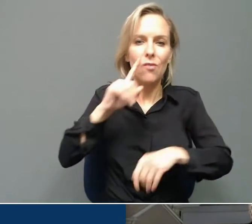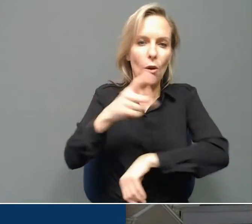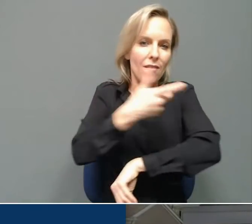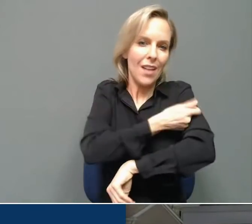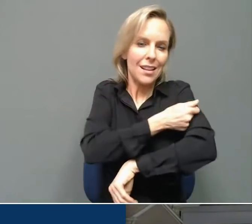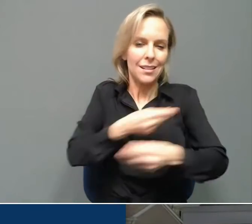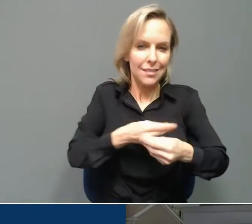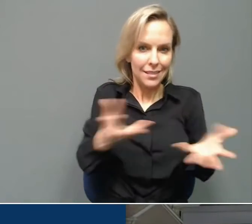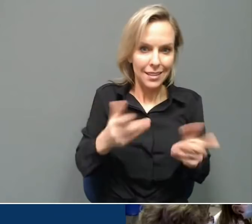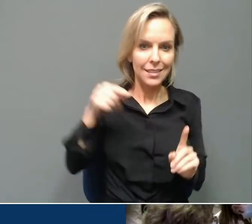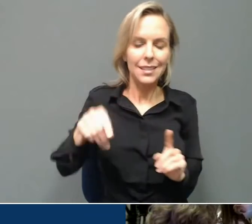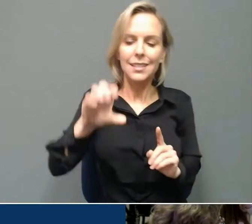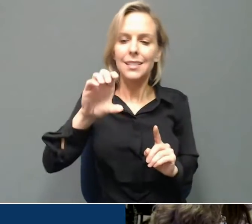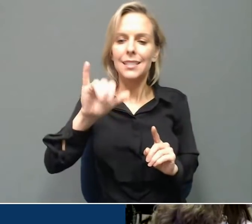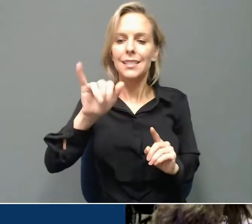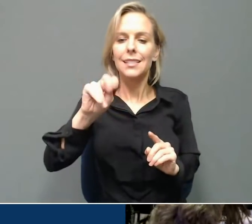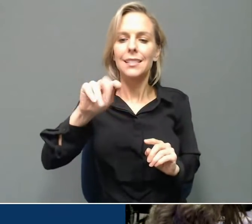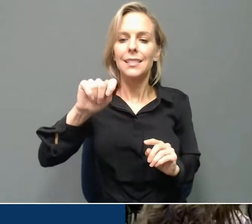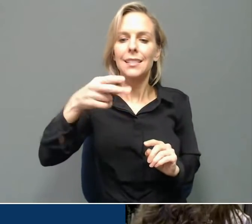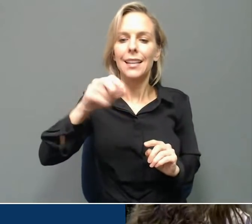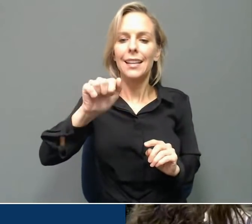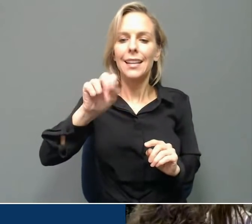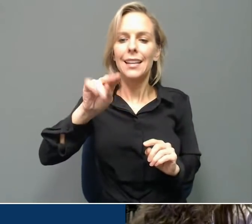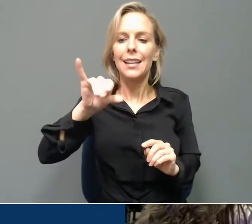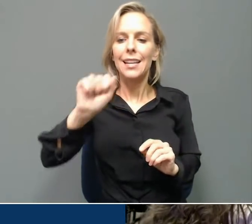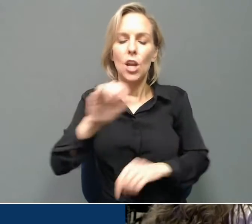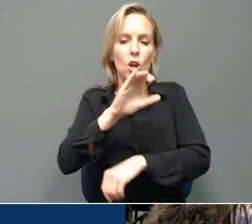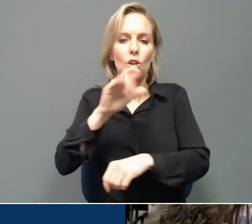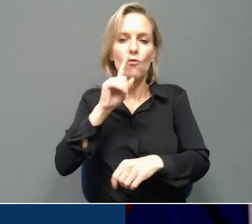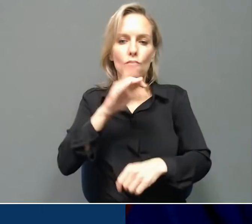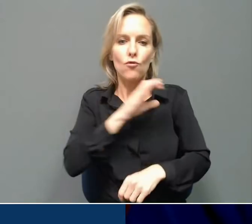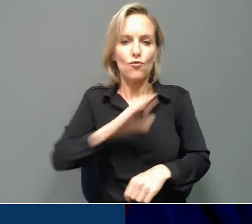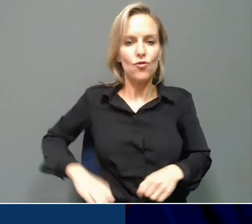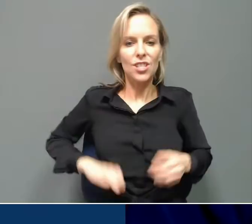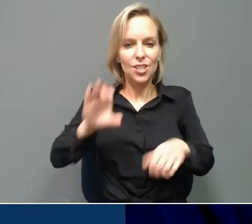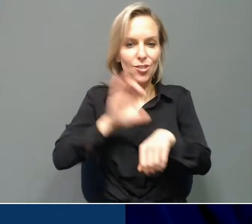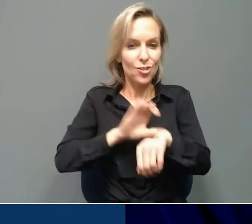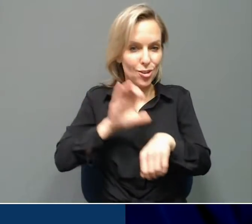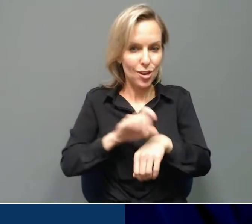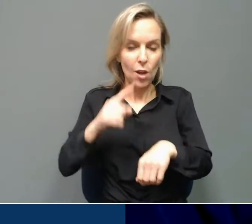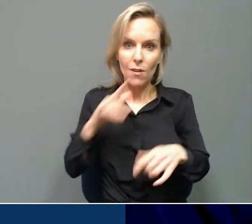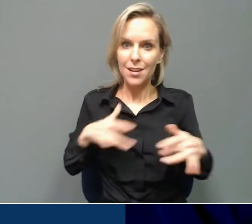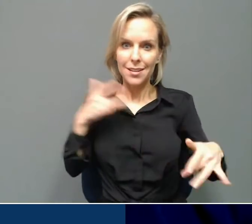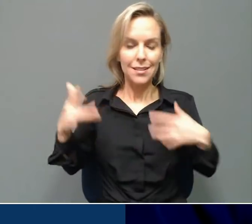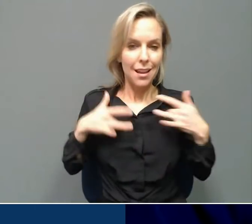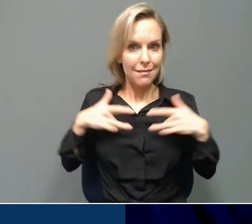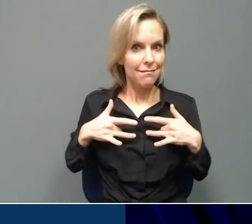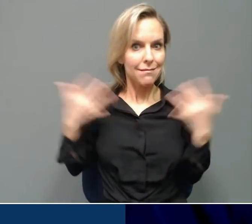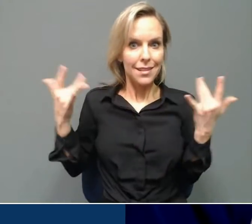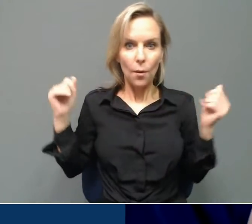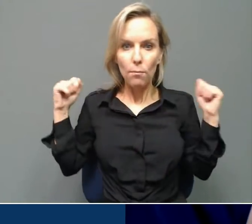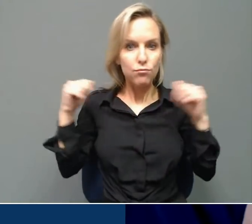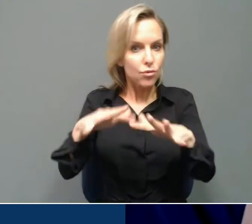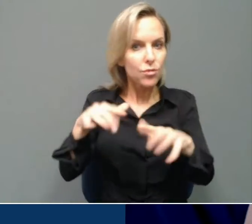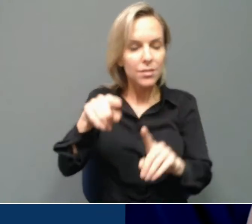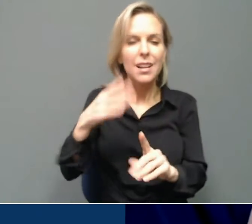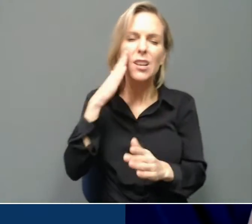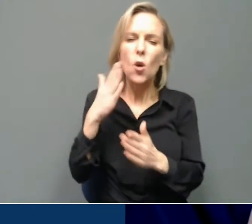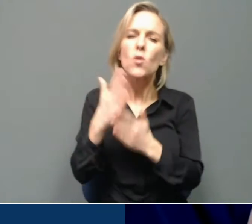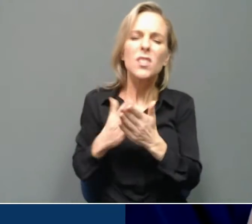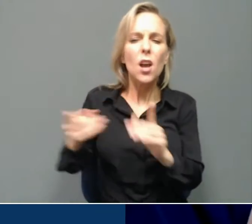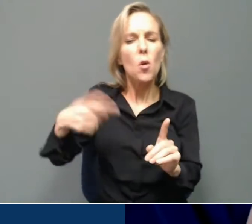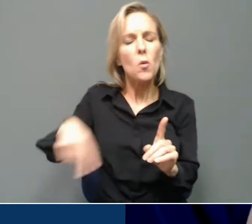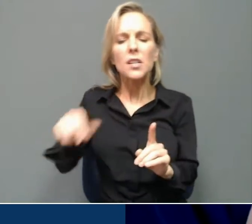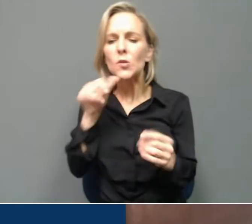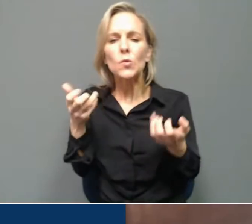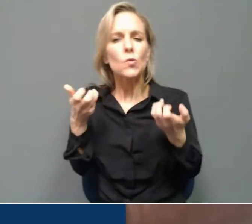Cynthiana Christian Church behind us. We are so super excited about the turnout. We know that at some point we'll have some vaccine hesitancy. At this point, obviously,